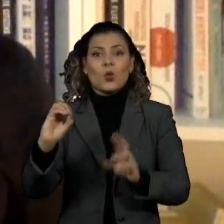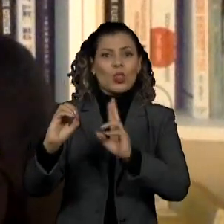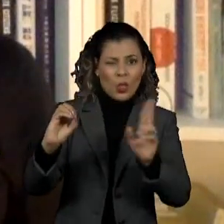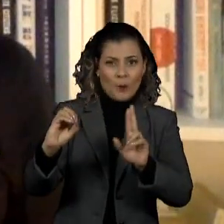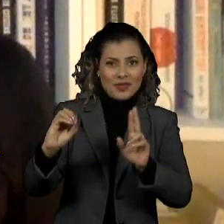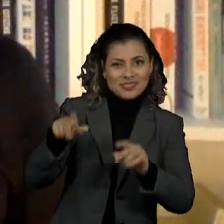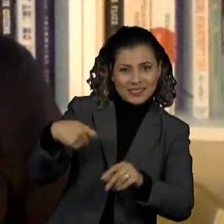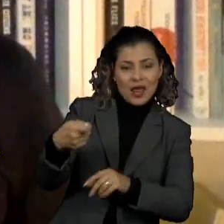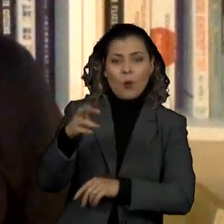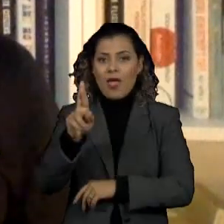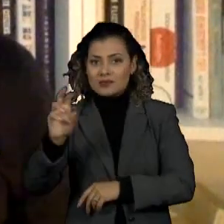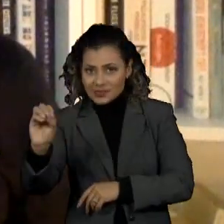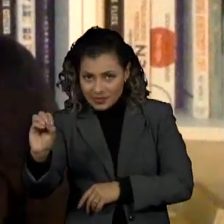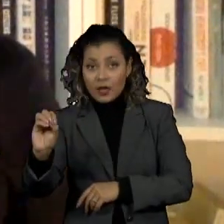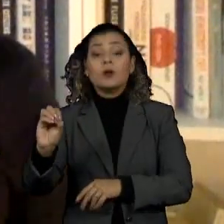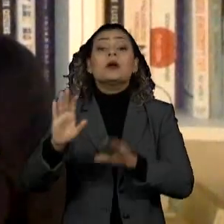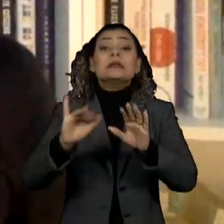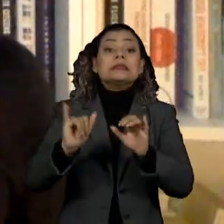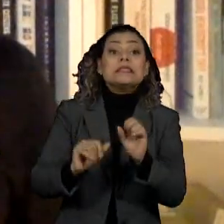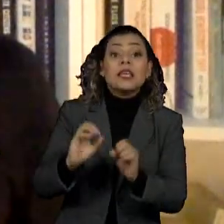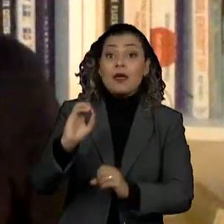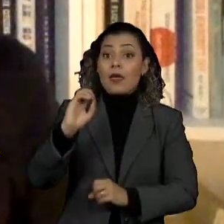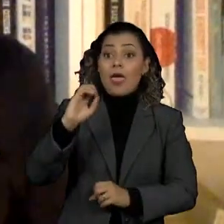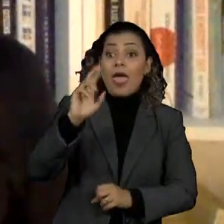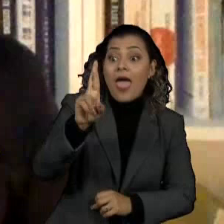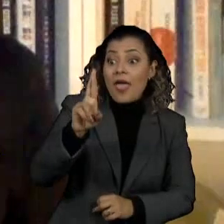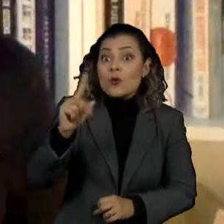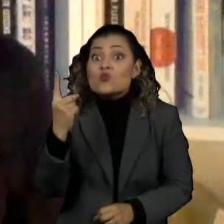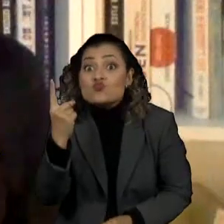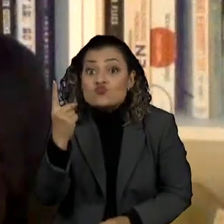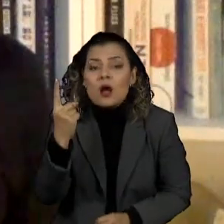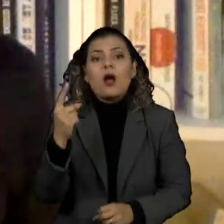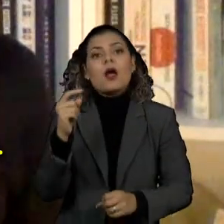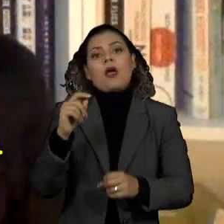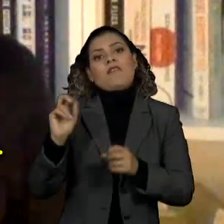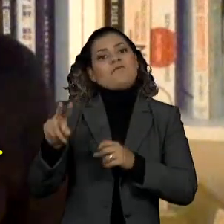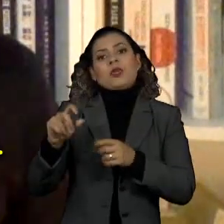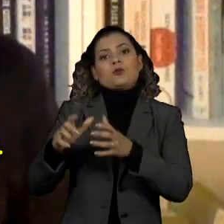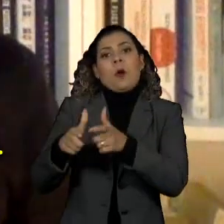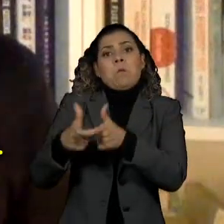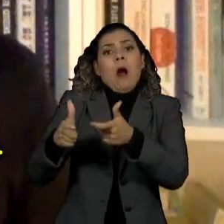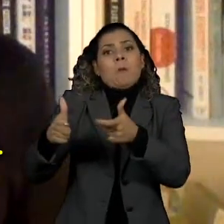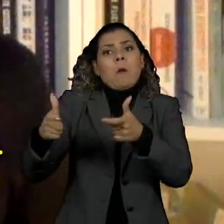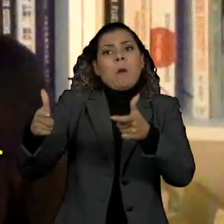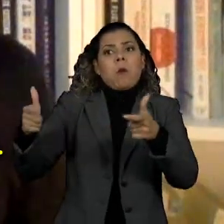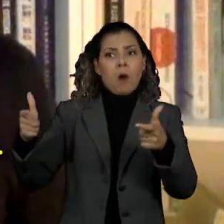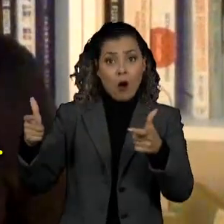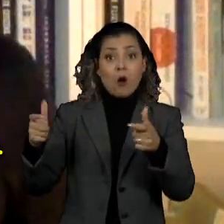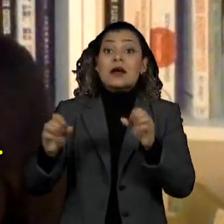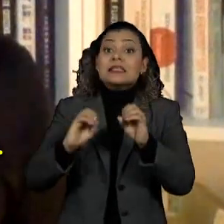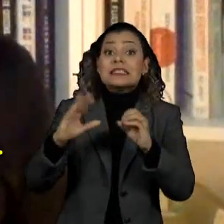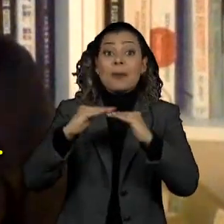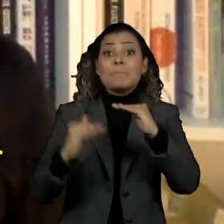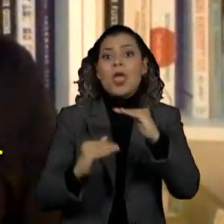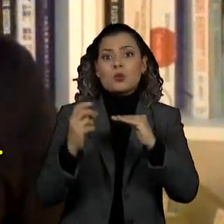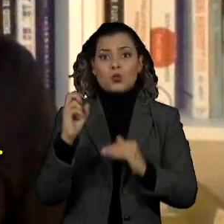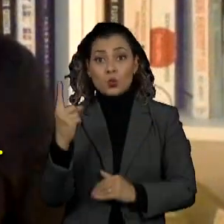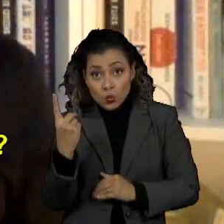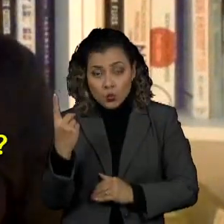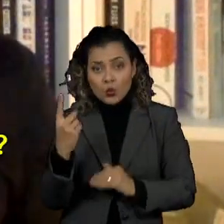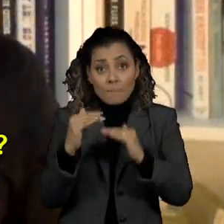is above one, then the virus grows exponentially. If it is below one, the virus decays exponentially.